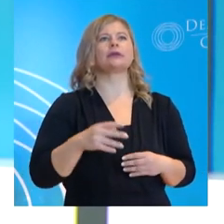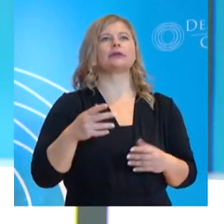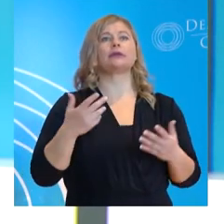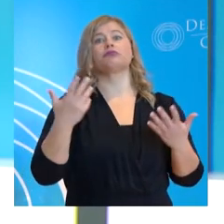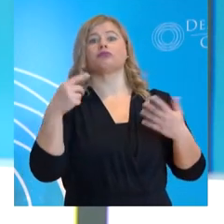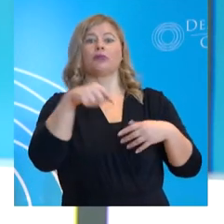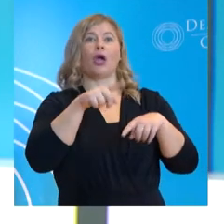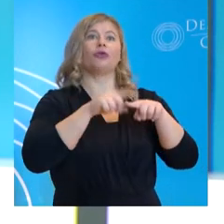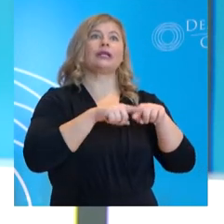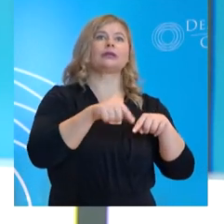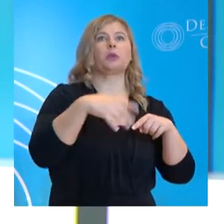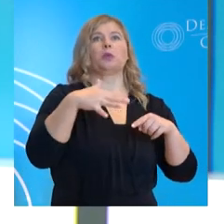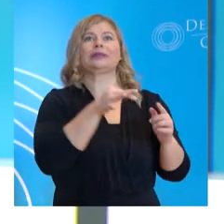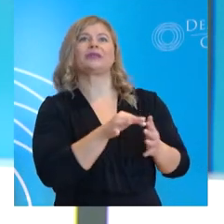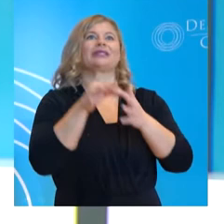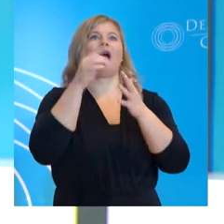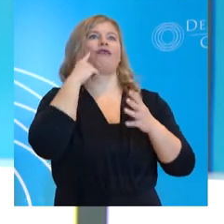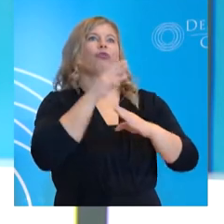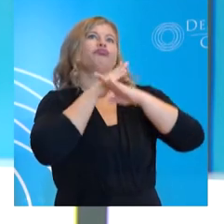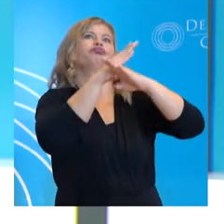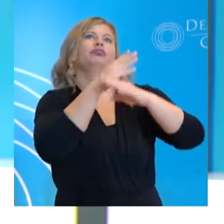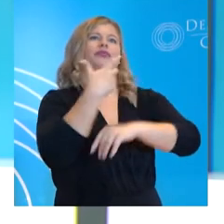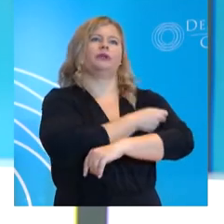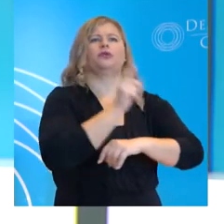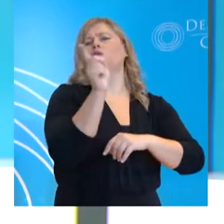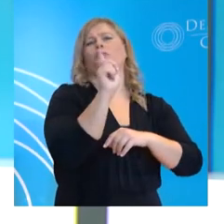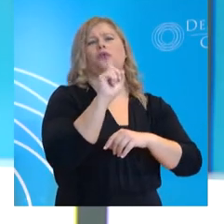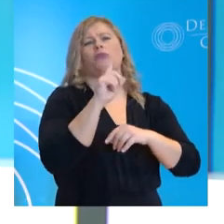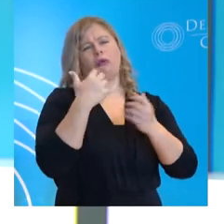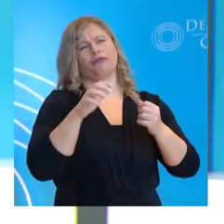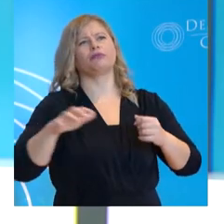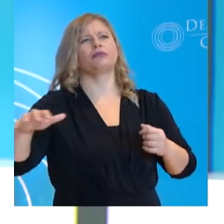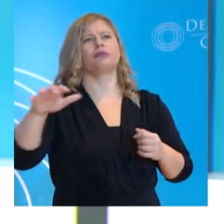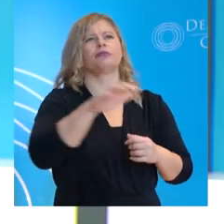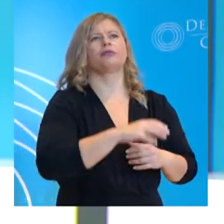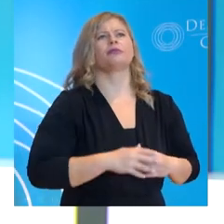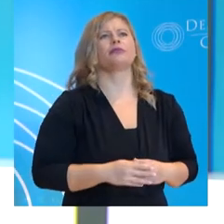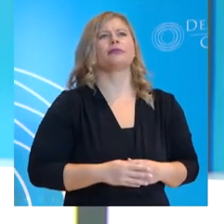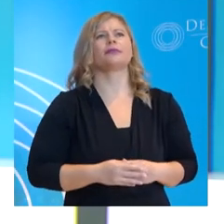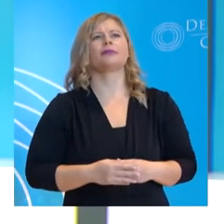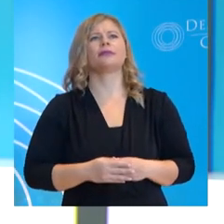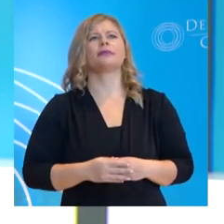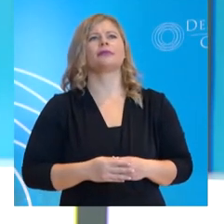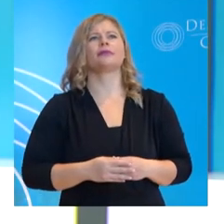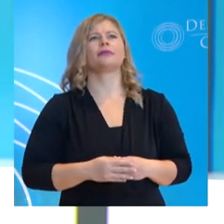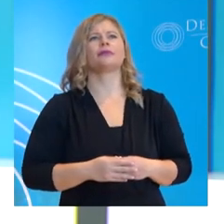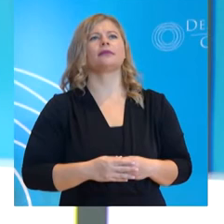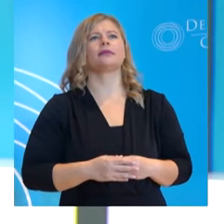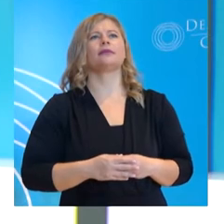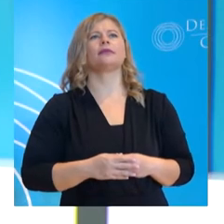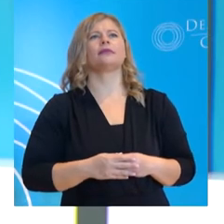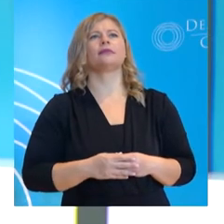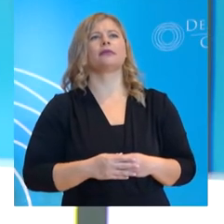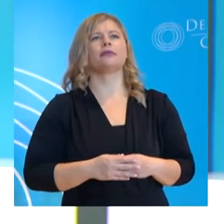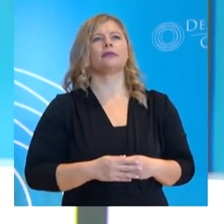unique. I think it's pretty, there's a combination of a sort of very strong